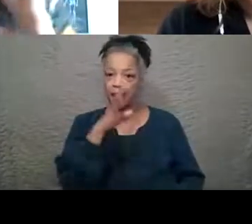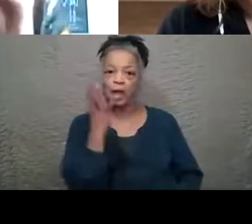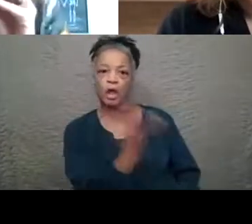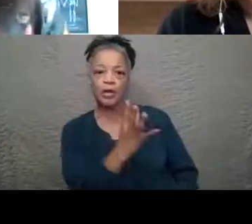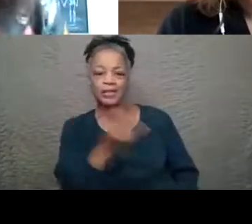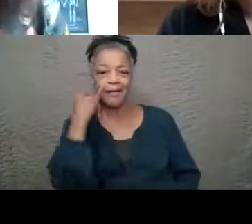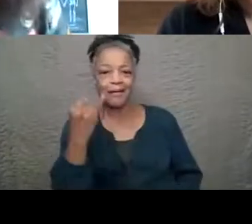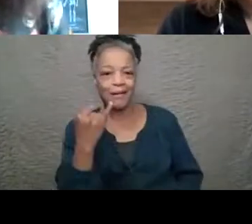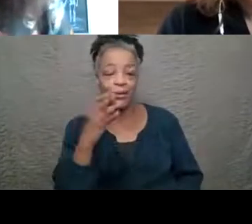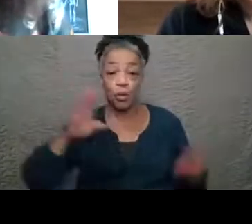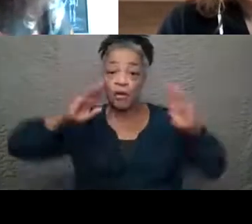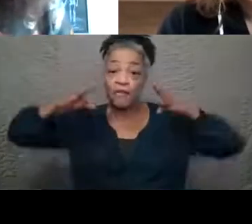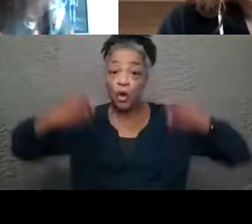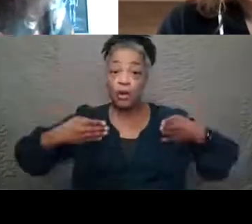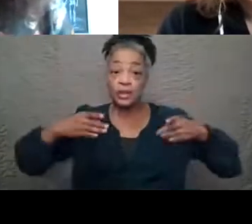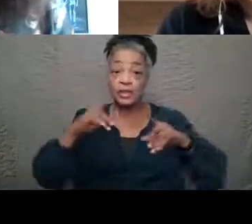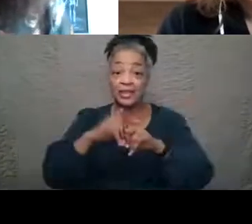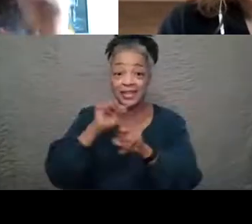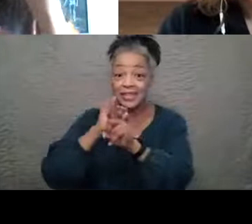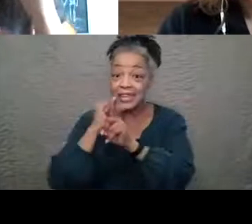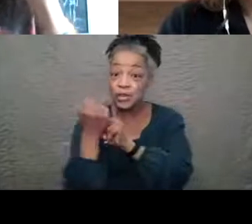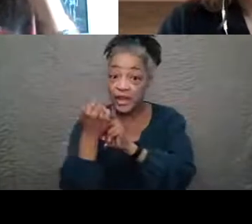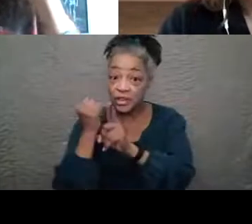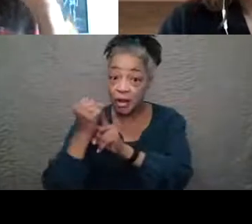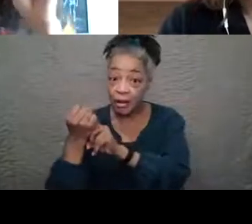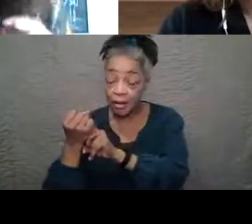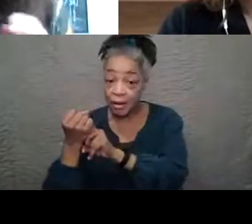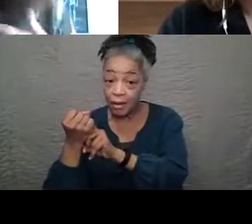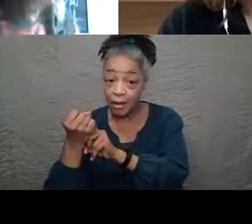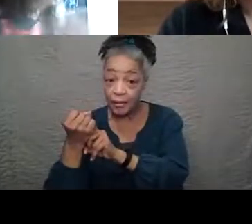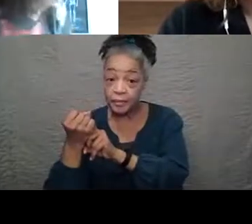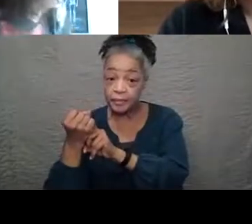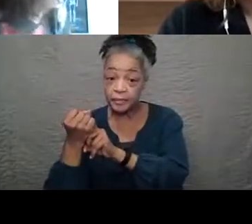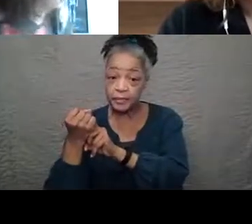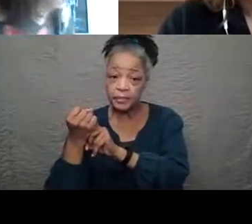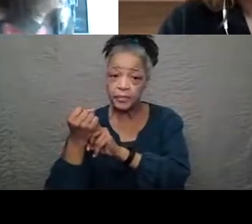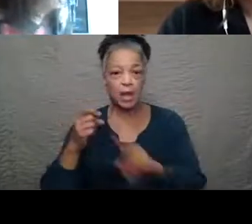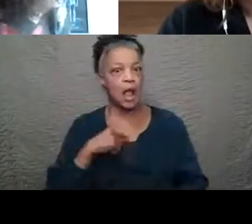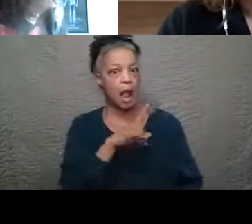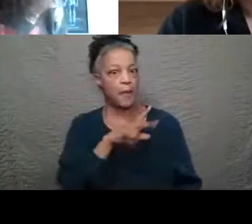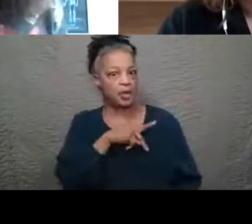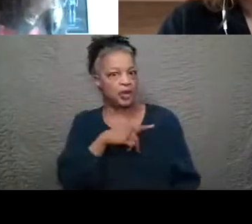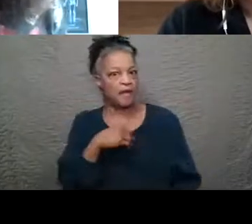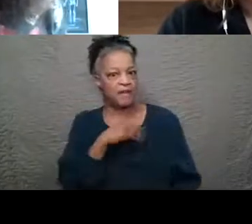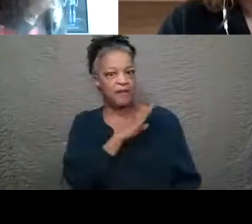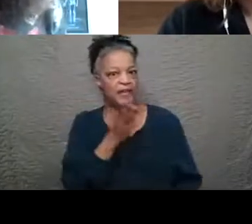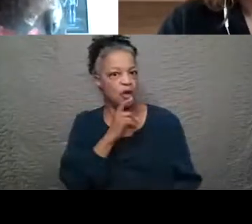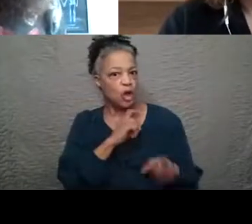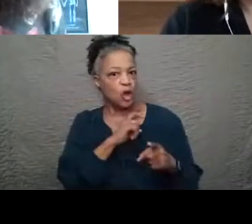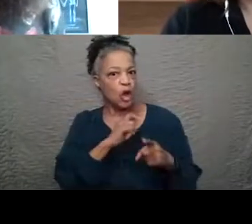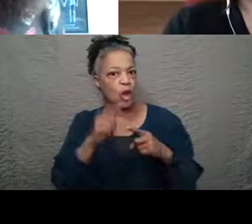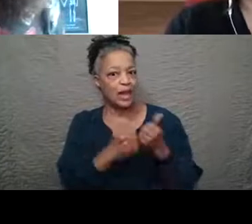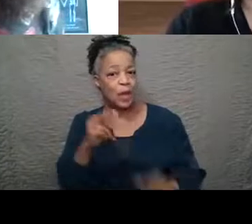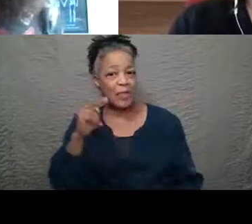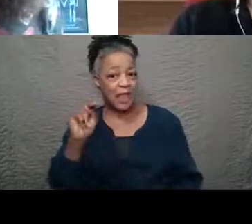so focused on the situational that, and you know, well, I personally have never called anybody the N-word, so